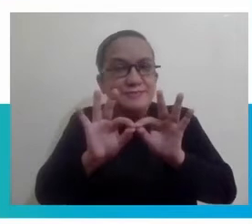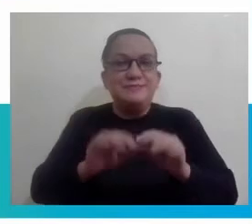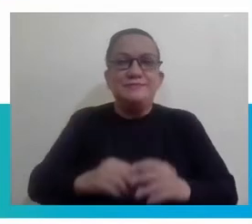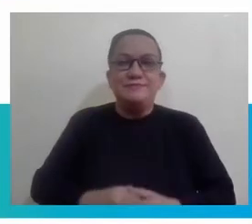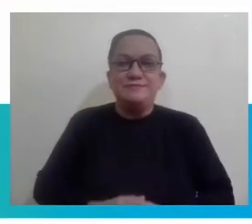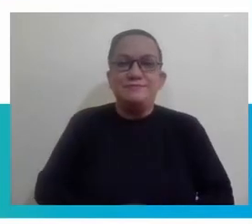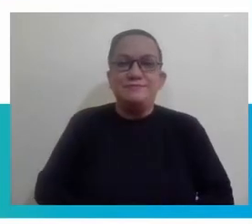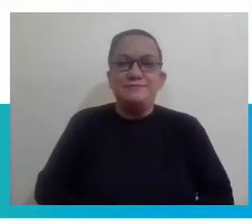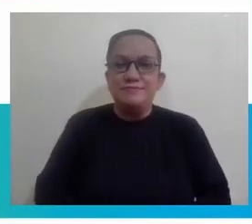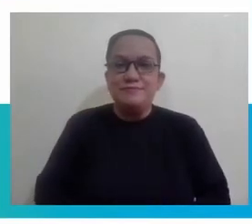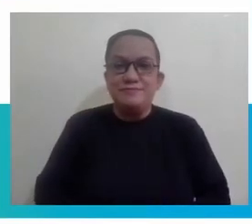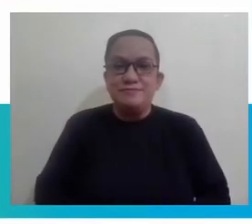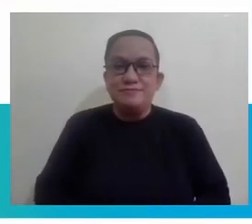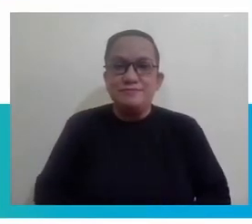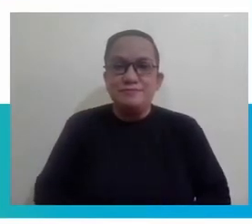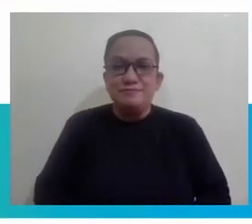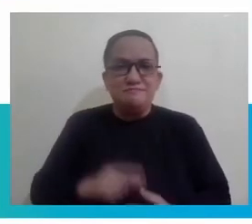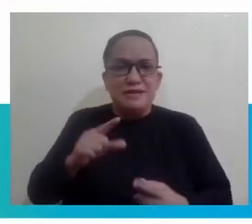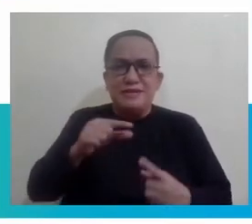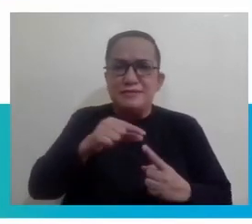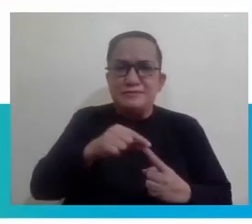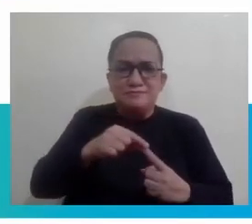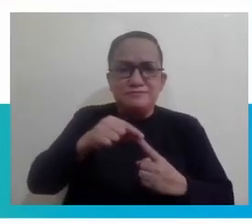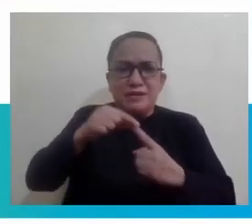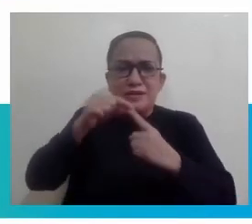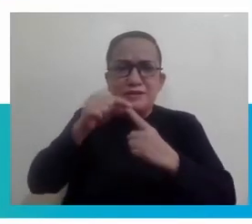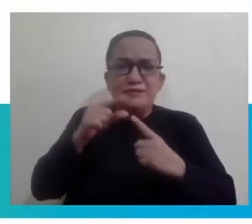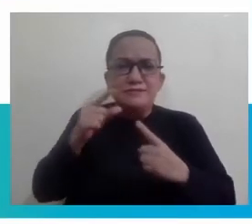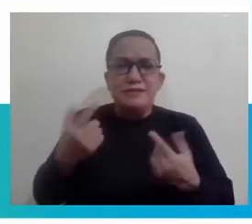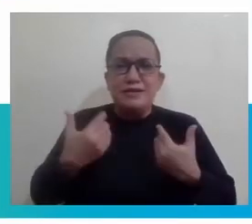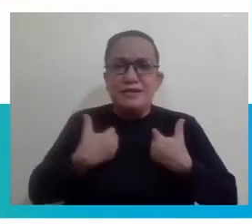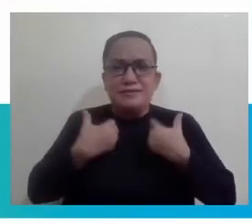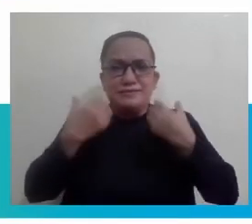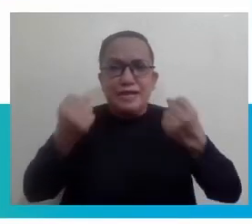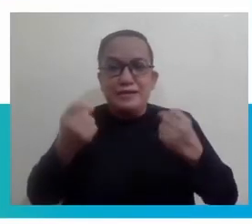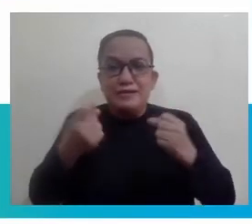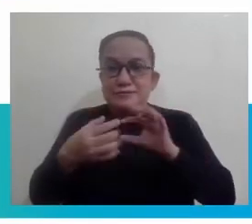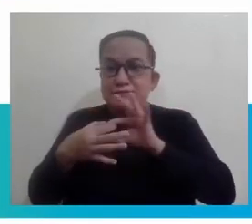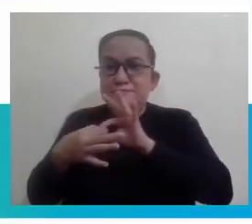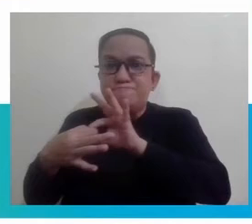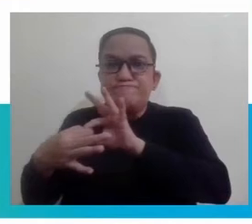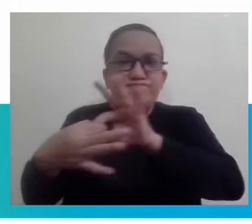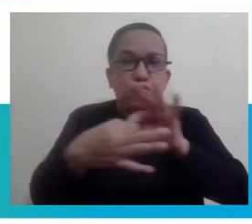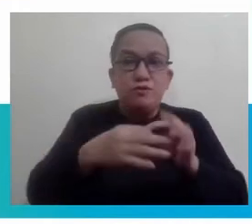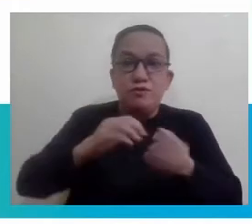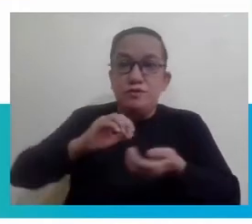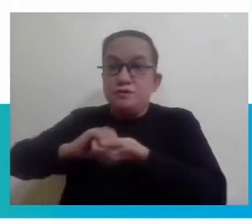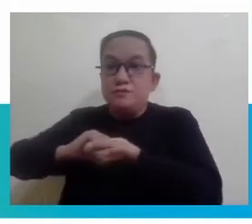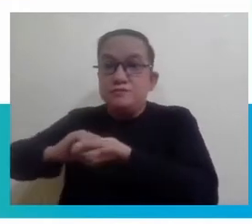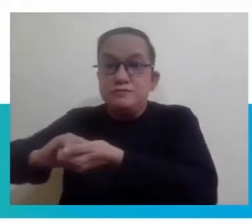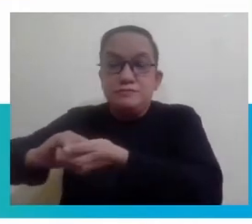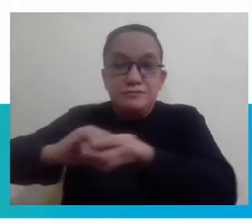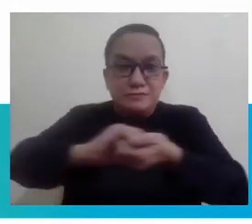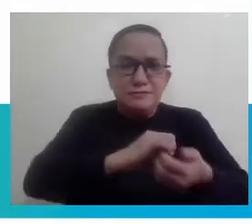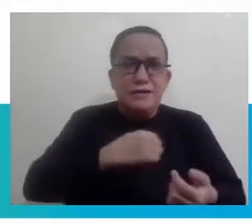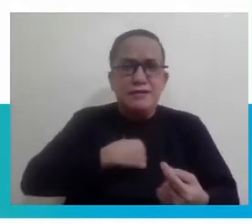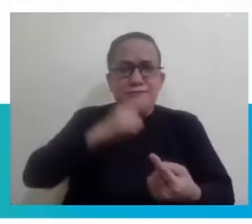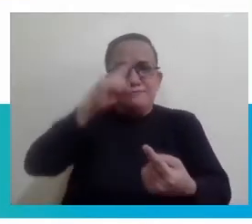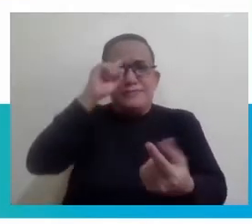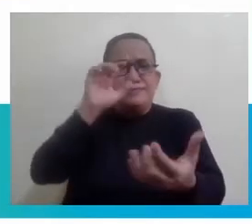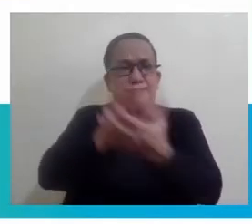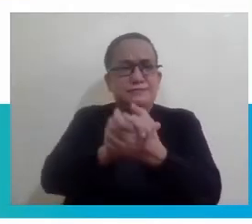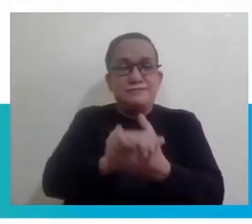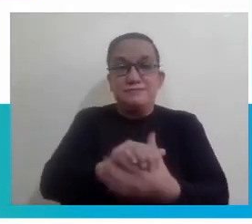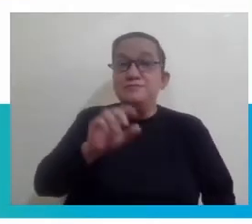nature. WWF's guiding vision is that people and nature coexist in harmony. Moreover, this theme